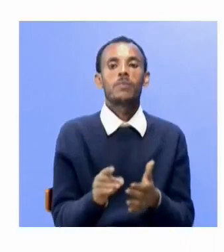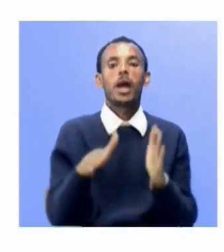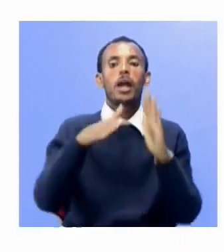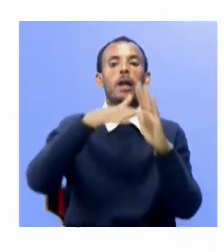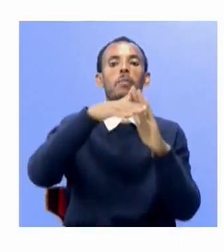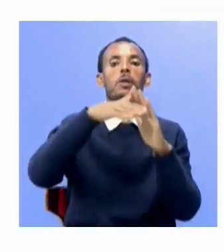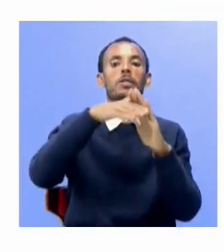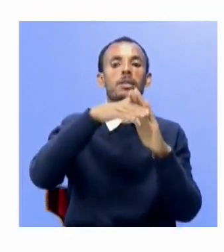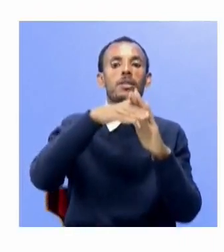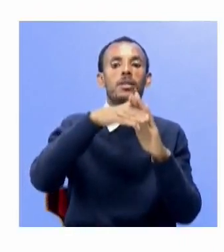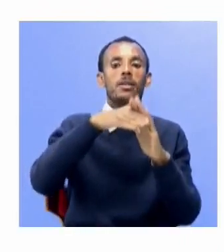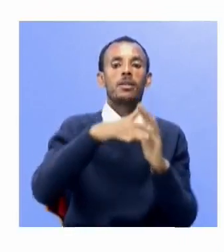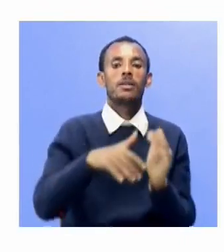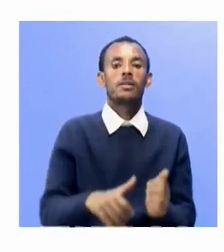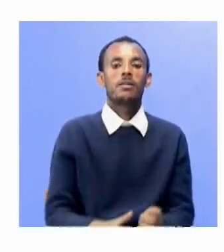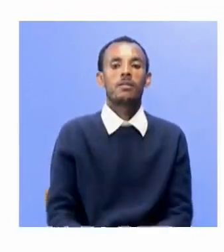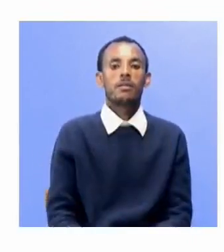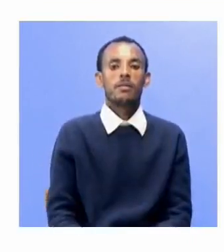represents